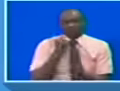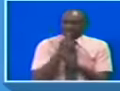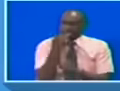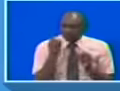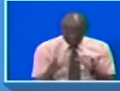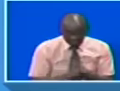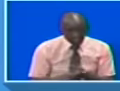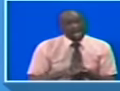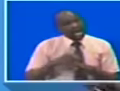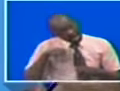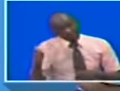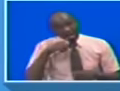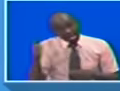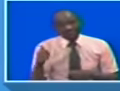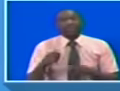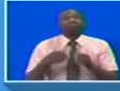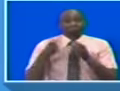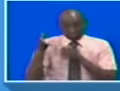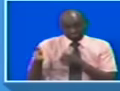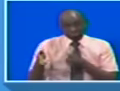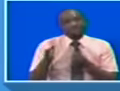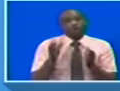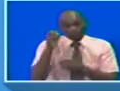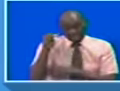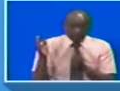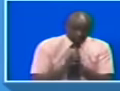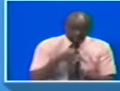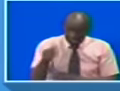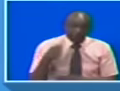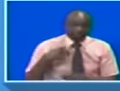the same, present their papers to their respective party election boards. And of course,